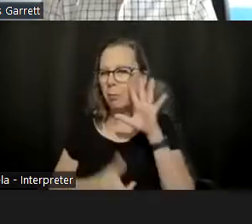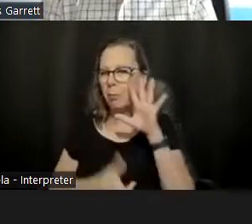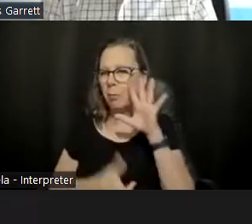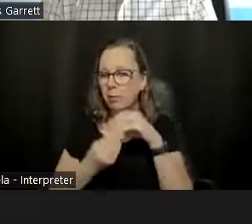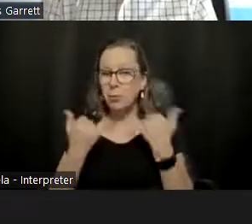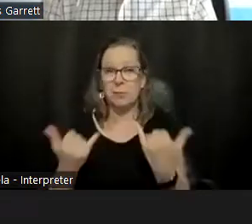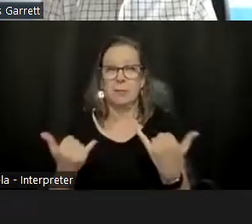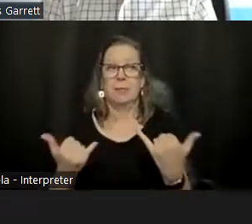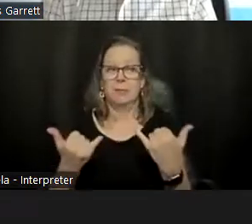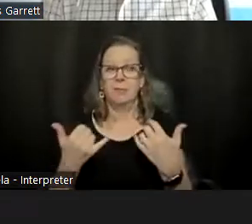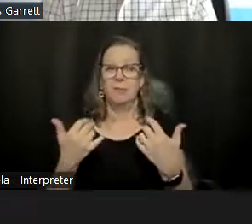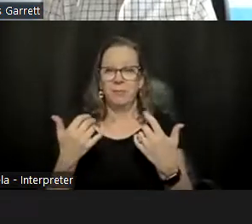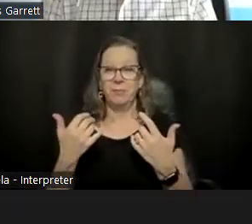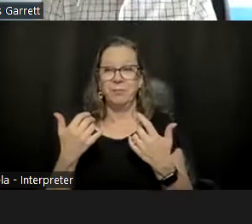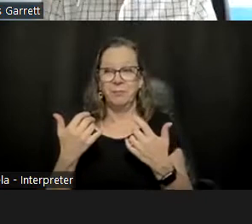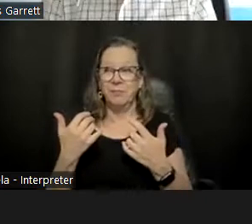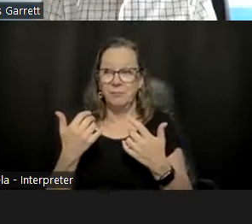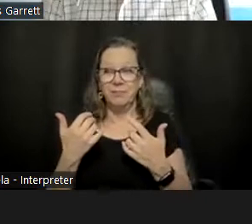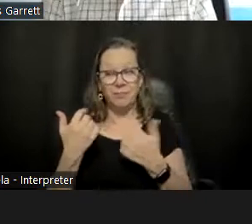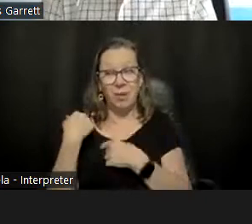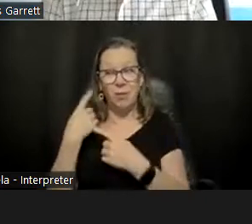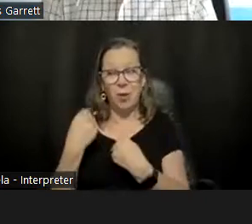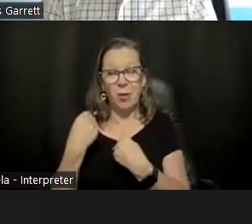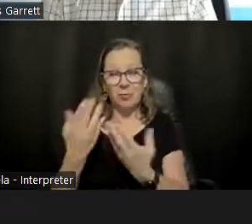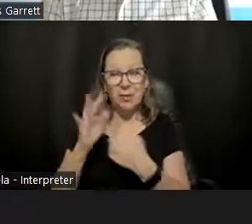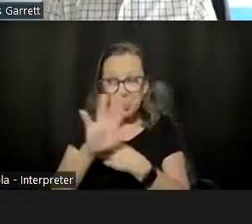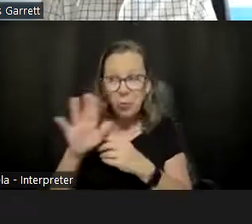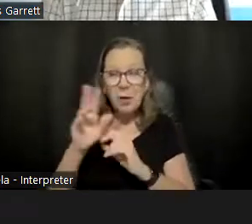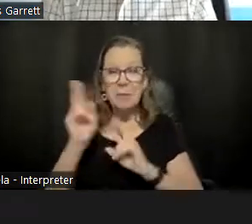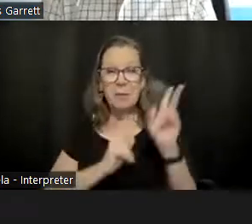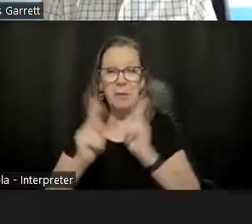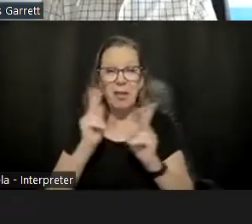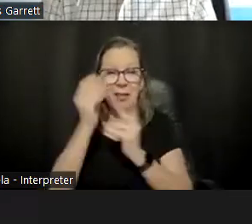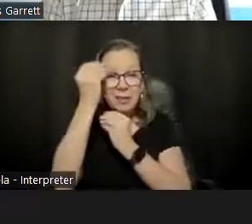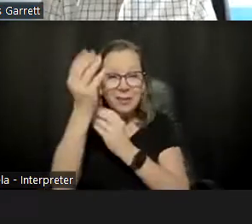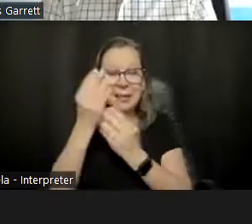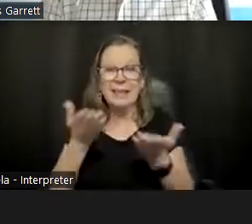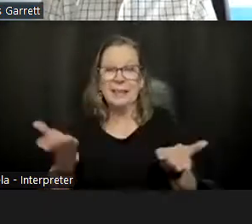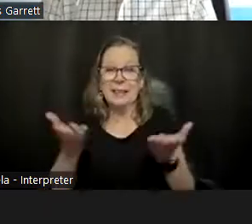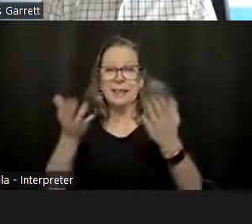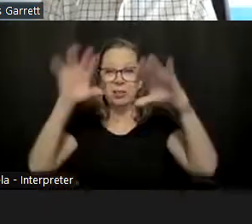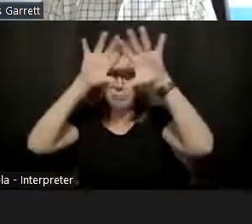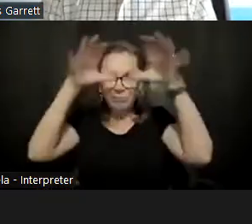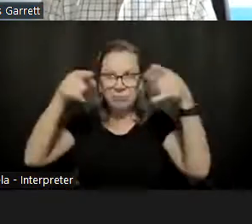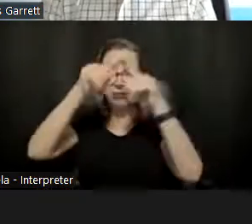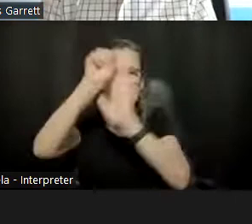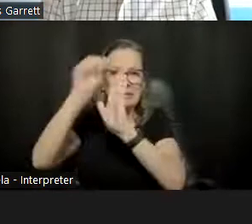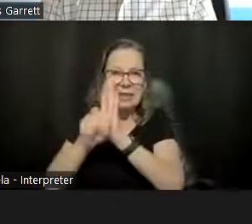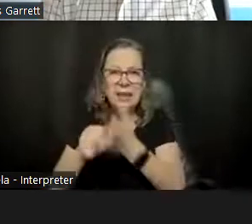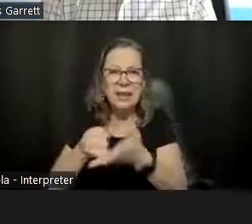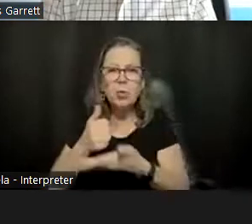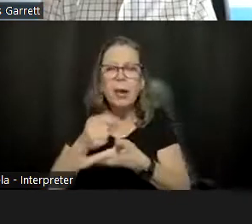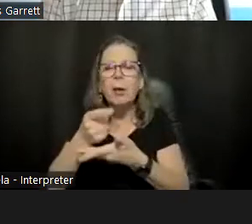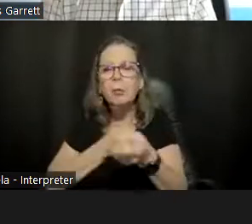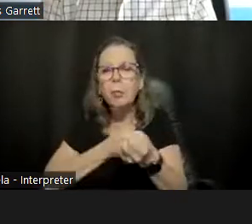and so now we're even force multiplying your people resources here at the state to help support you